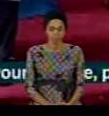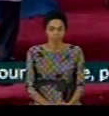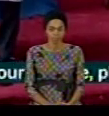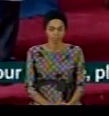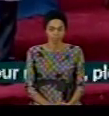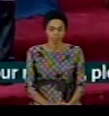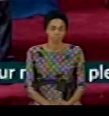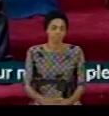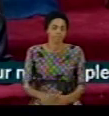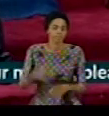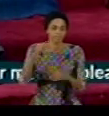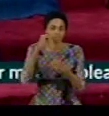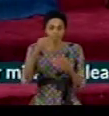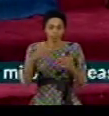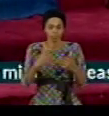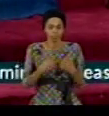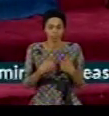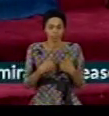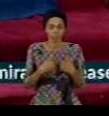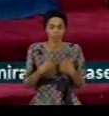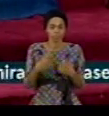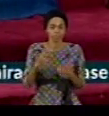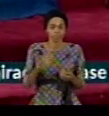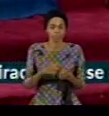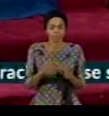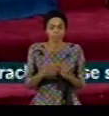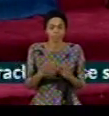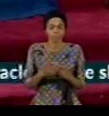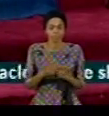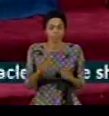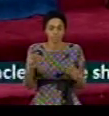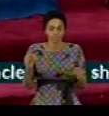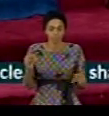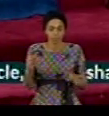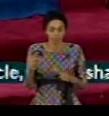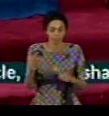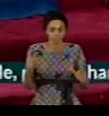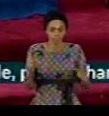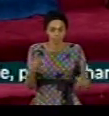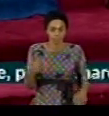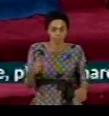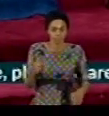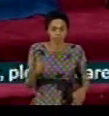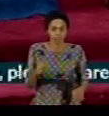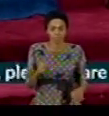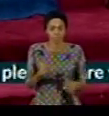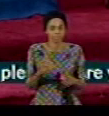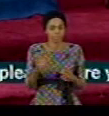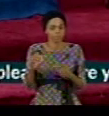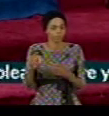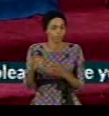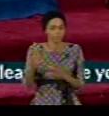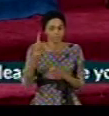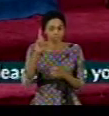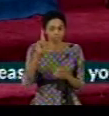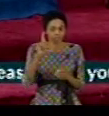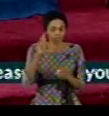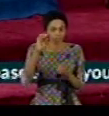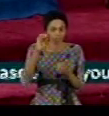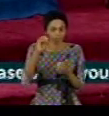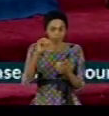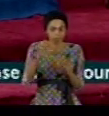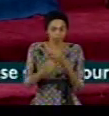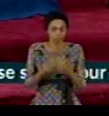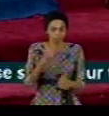she had problem with her left leg over a year now that she could not move without a clutch this uh the hand